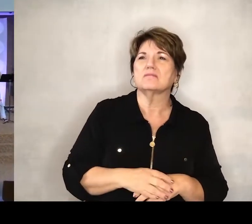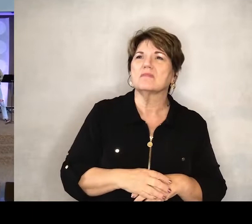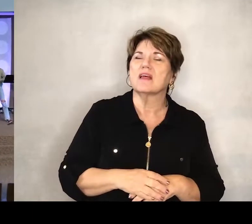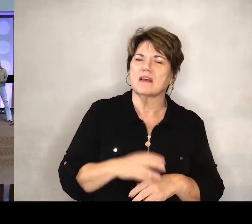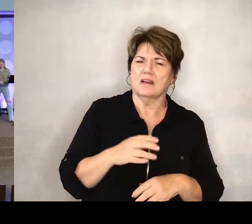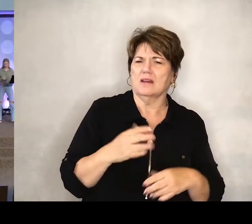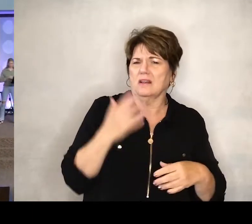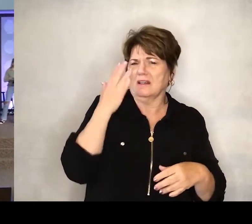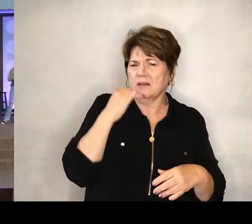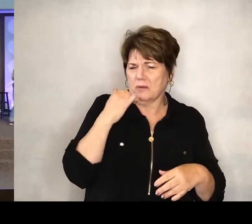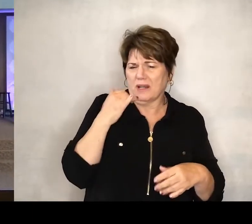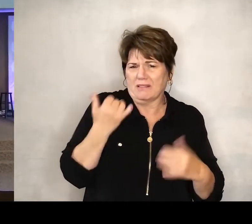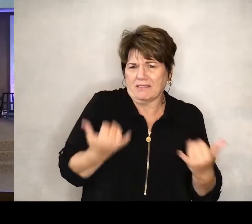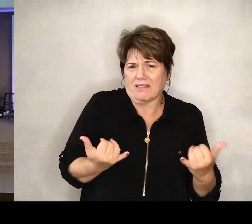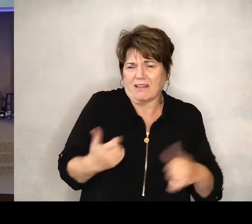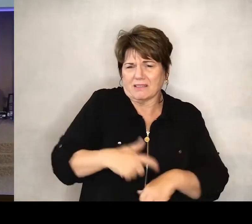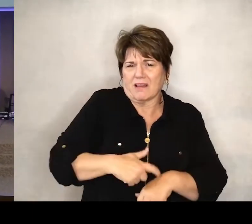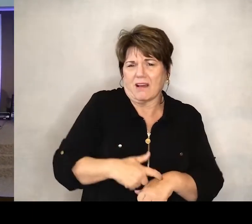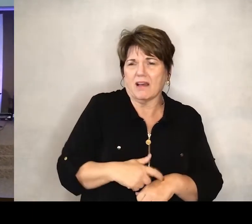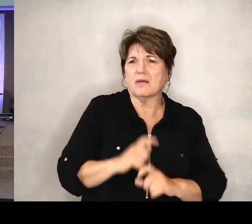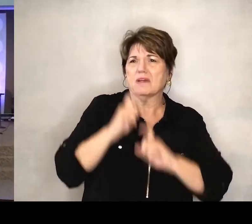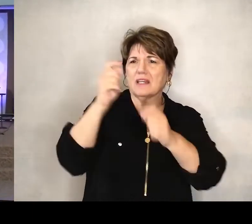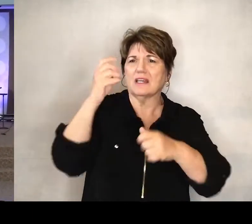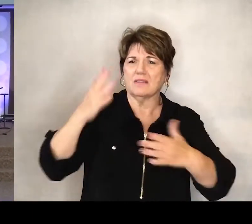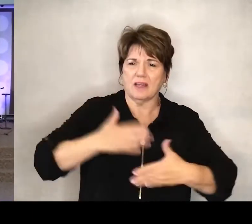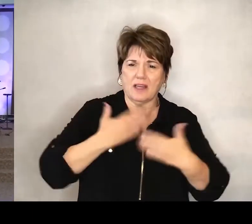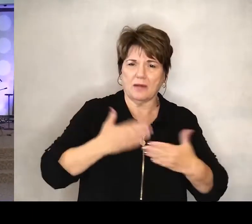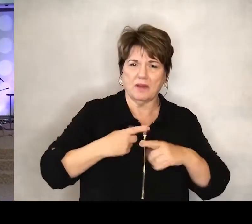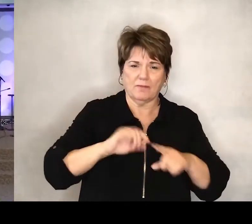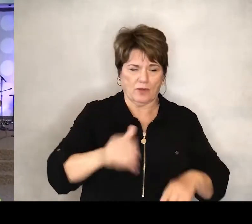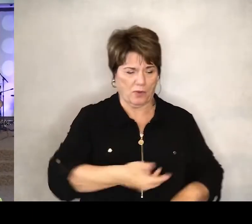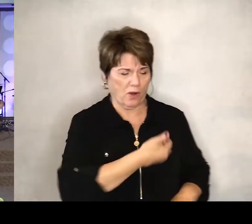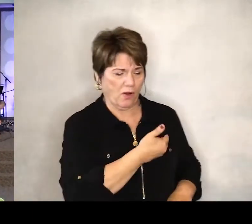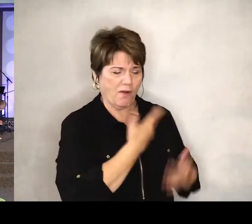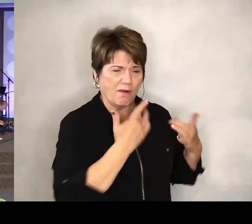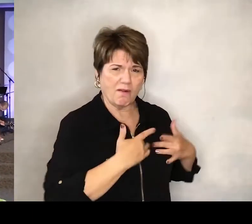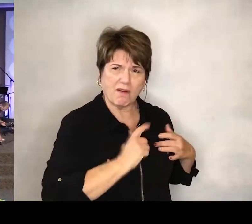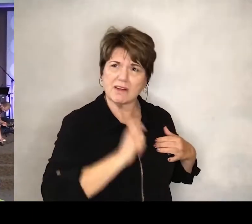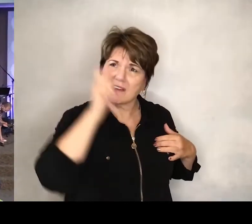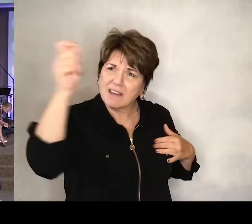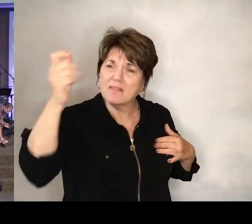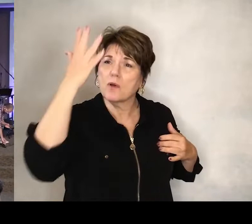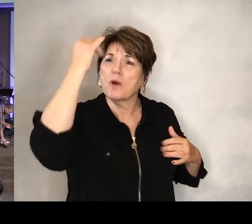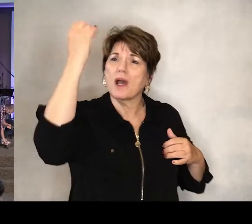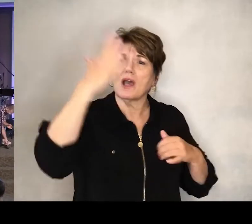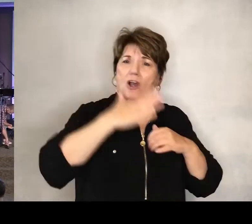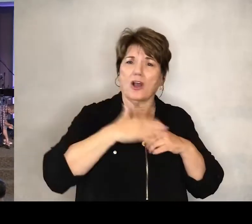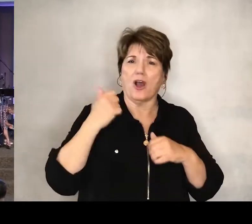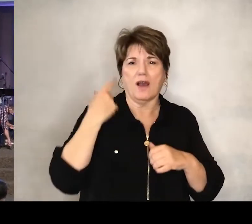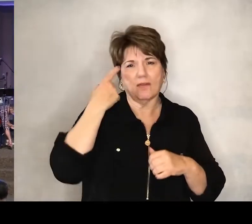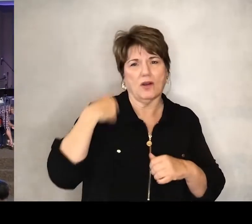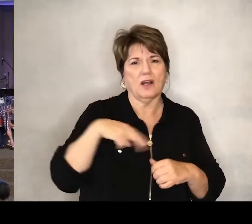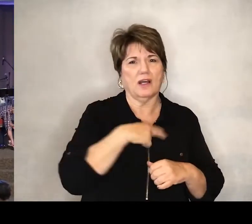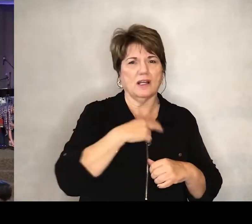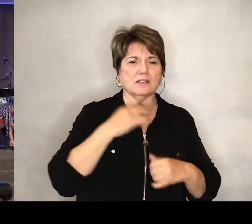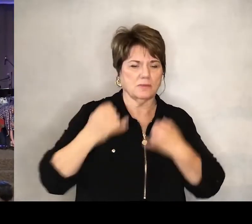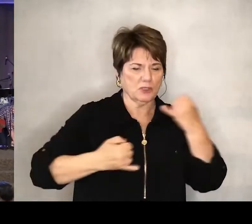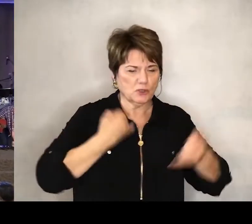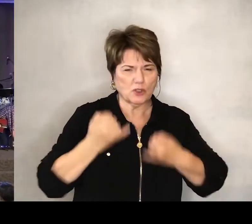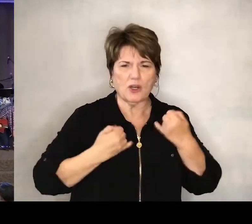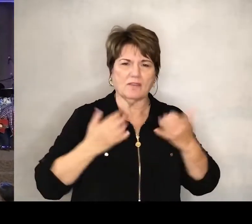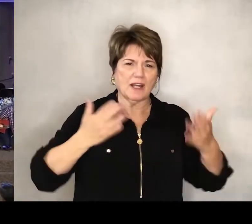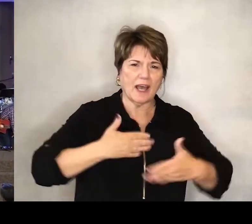the Lord. It's a time for us to give joyfully from our hearts, because God calls for us to be joyful